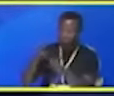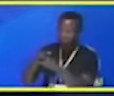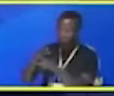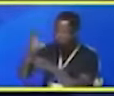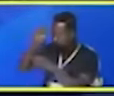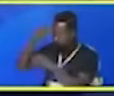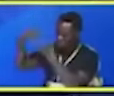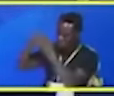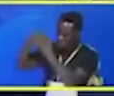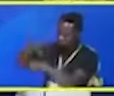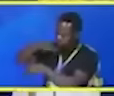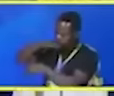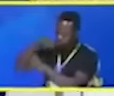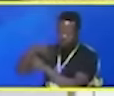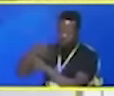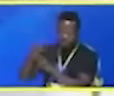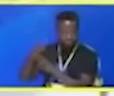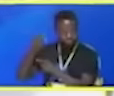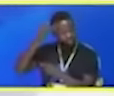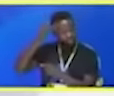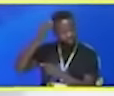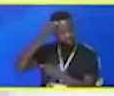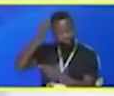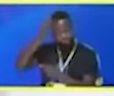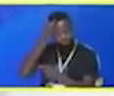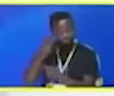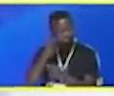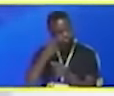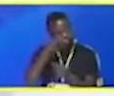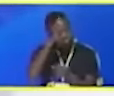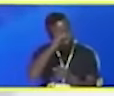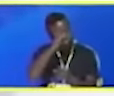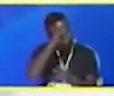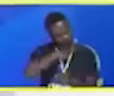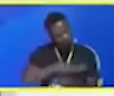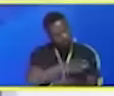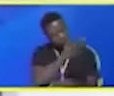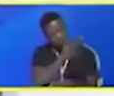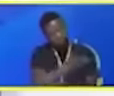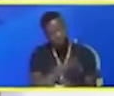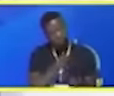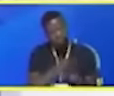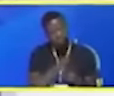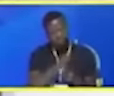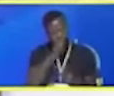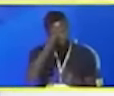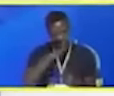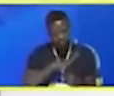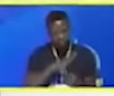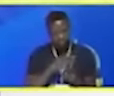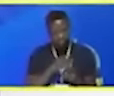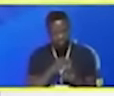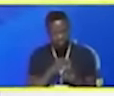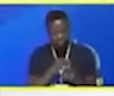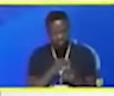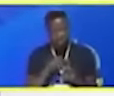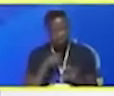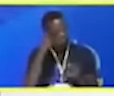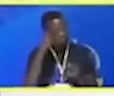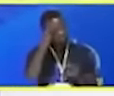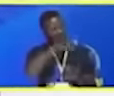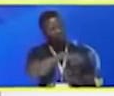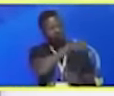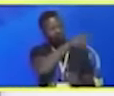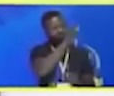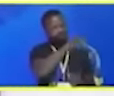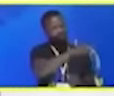of his nature, and then you see a fine young gentleman, very cautious, most likely he's the one, and you